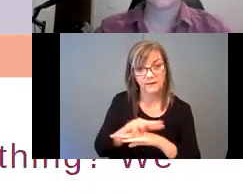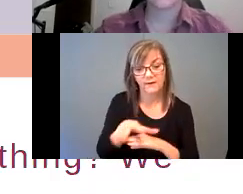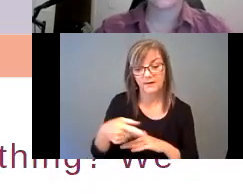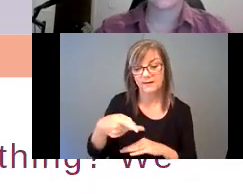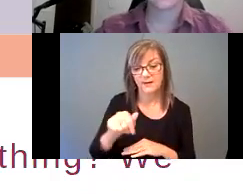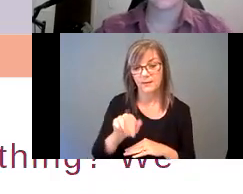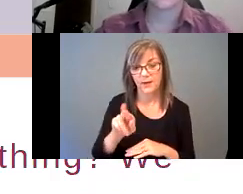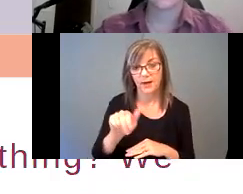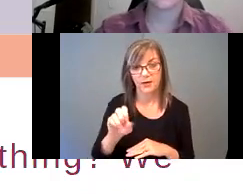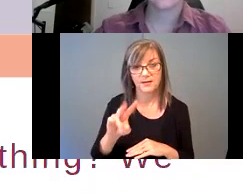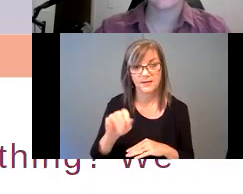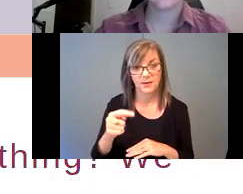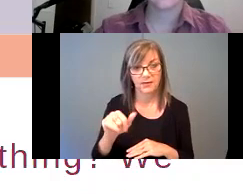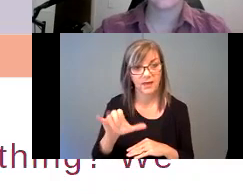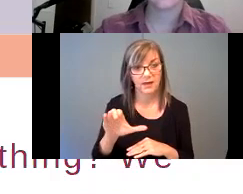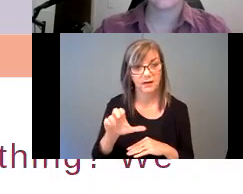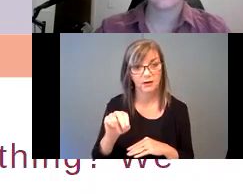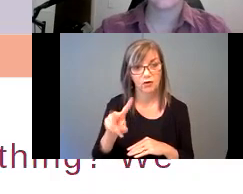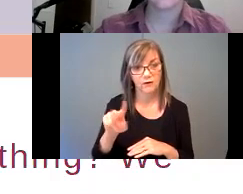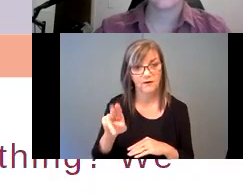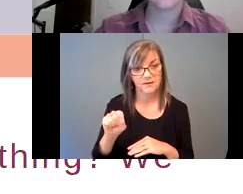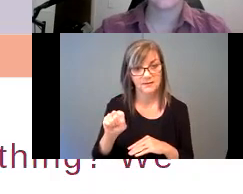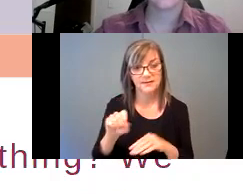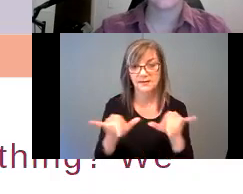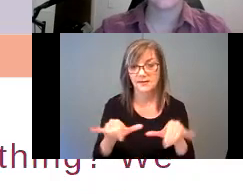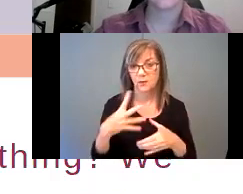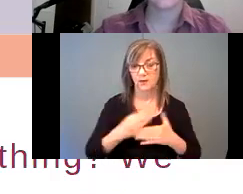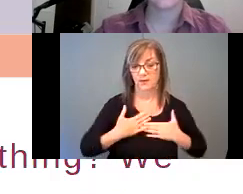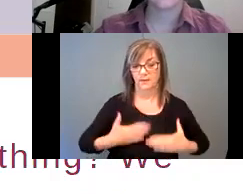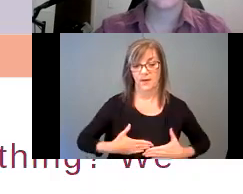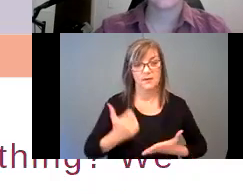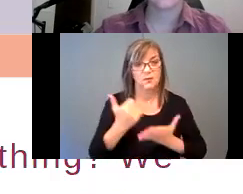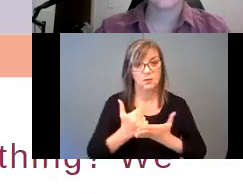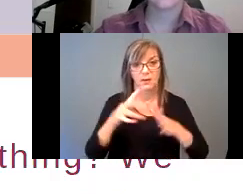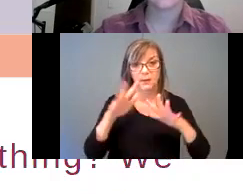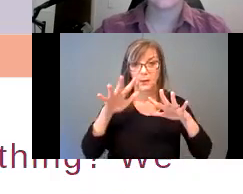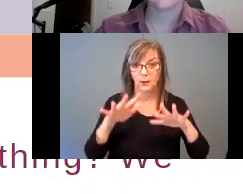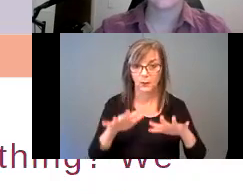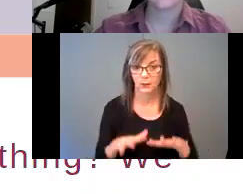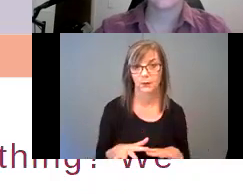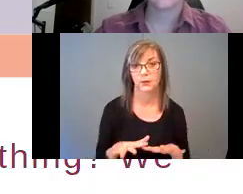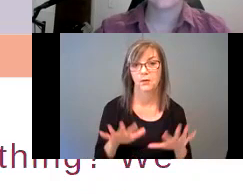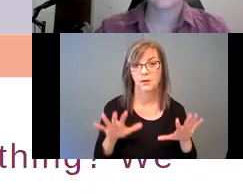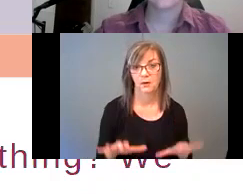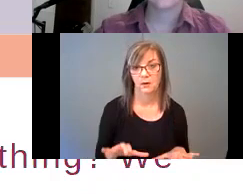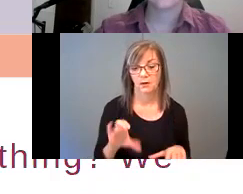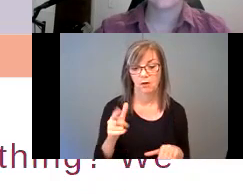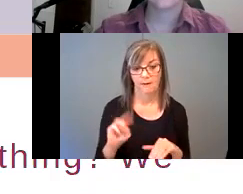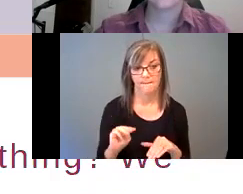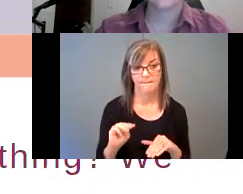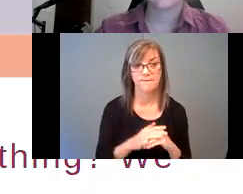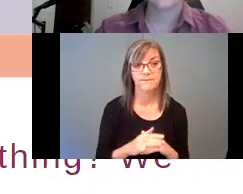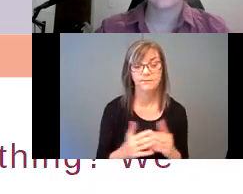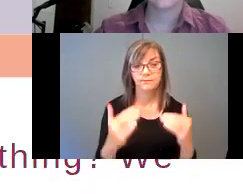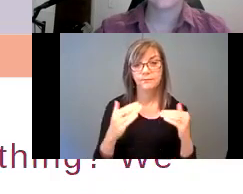that can help activate that soothing system that we were talking about earlier. And then for containing, so